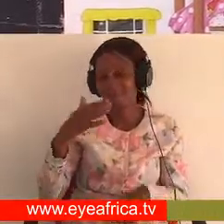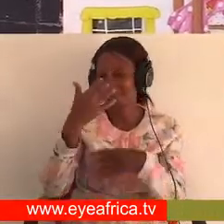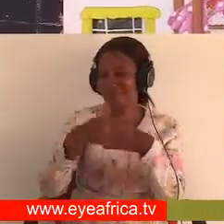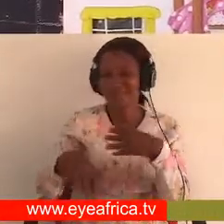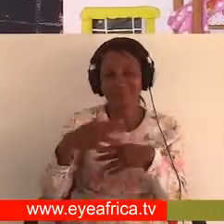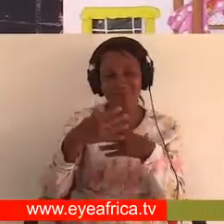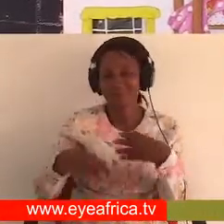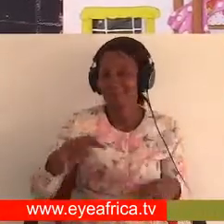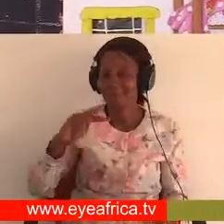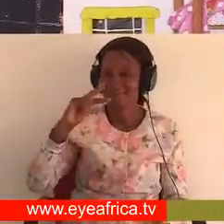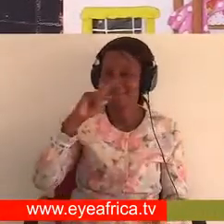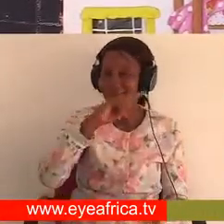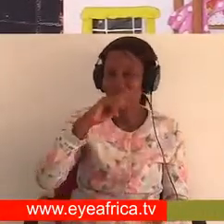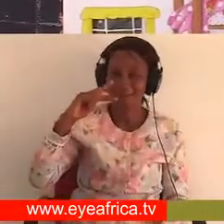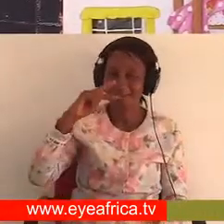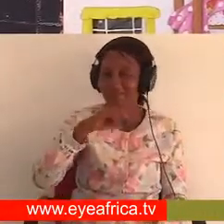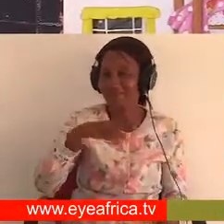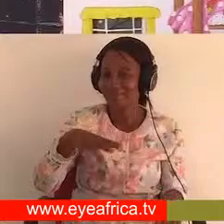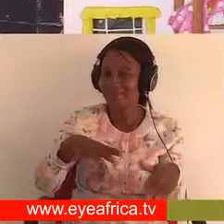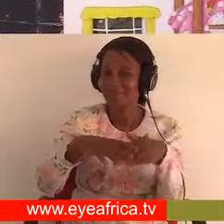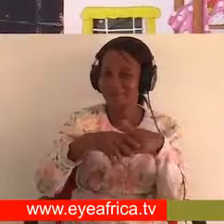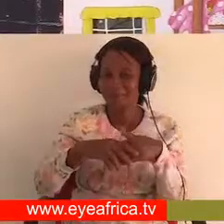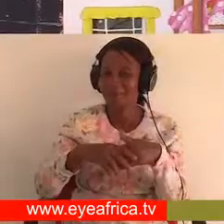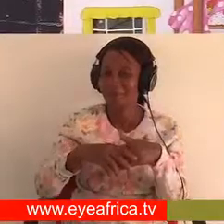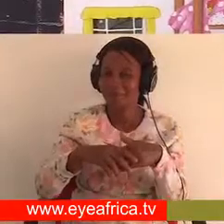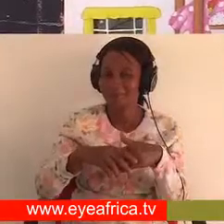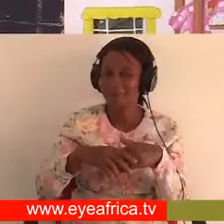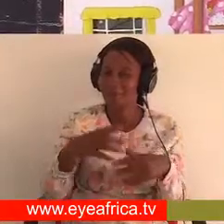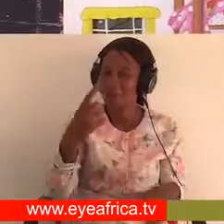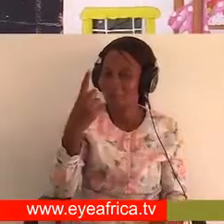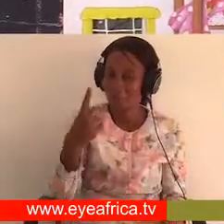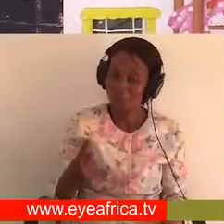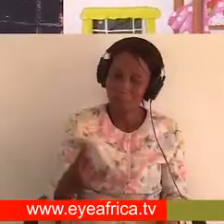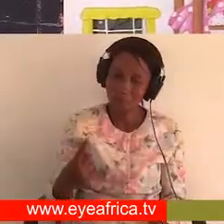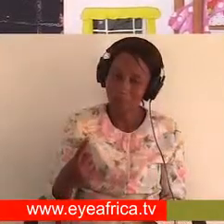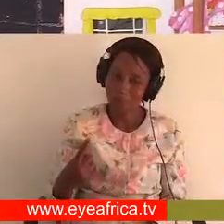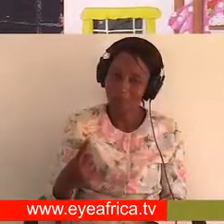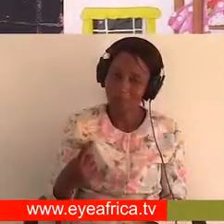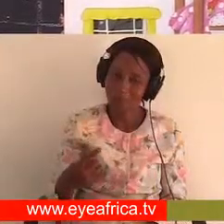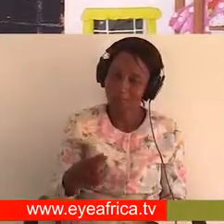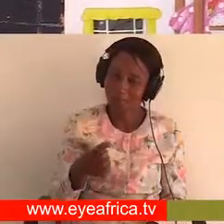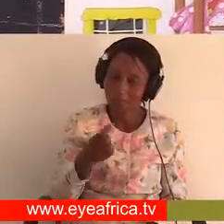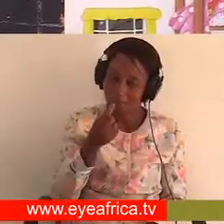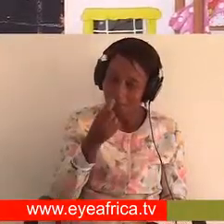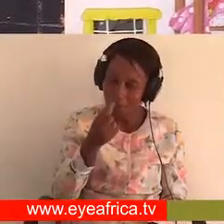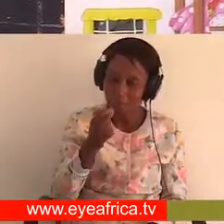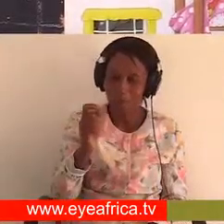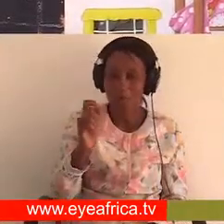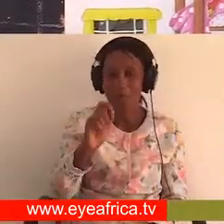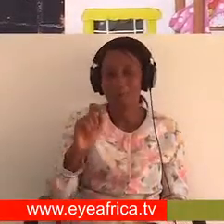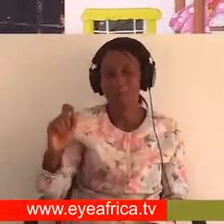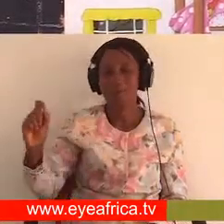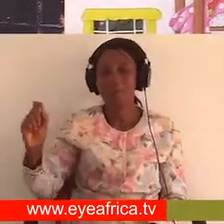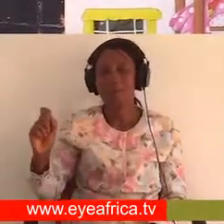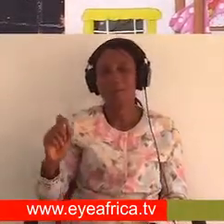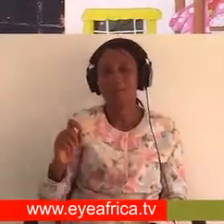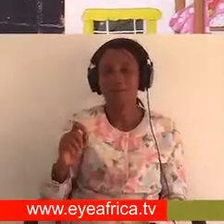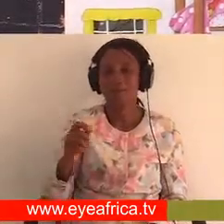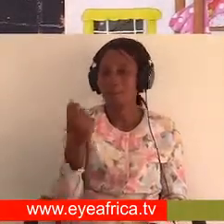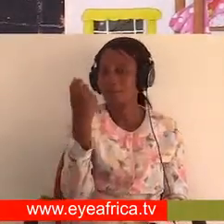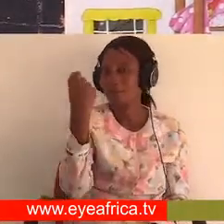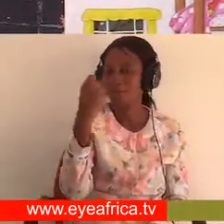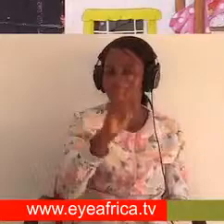Don't pinch your friend. We just ask you to do the formation on a friend's back, gently.